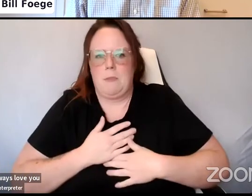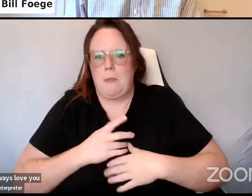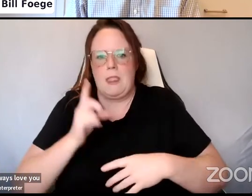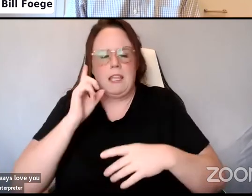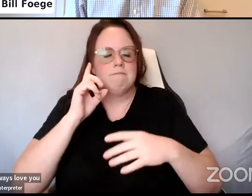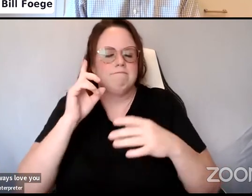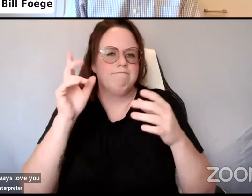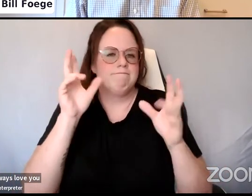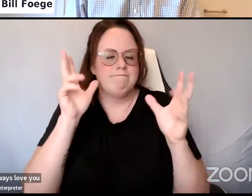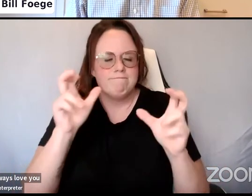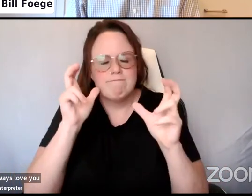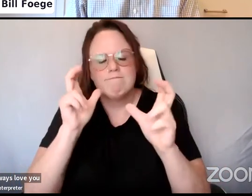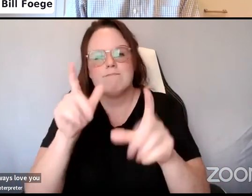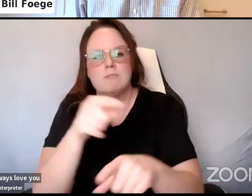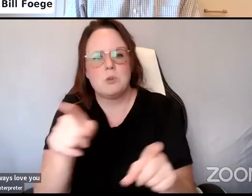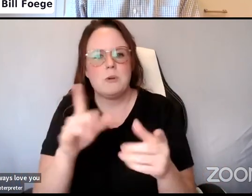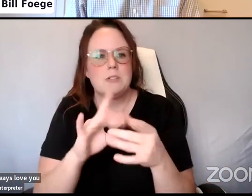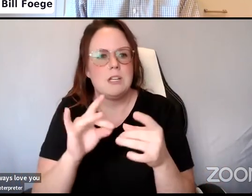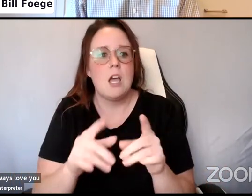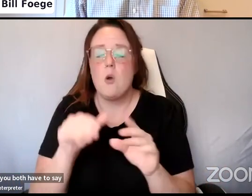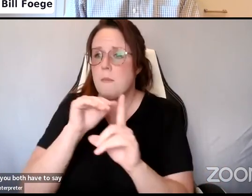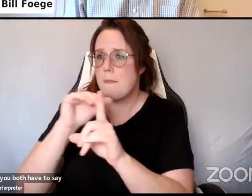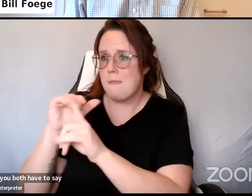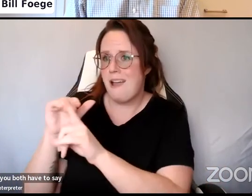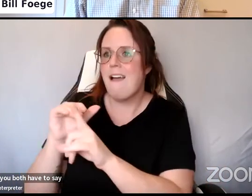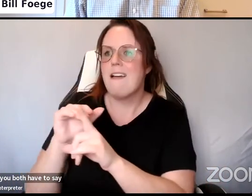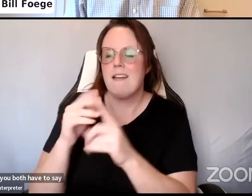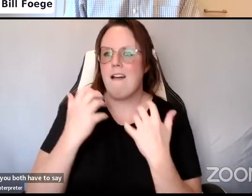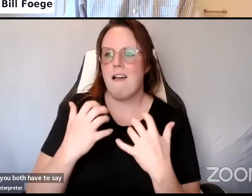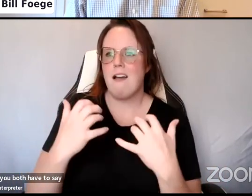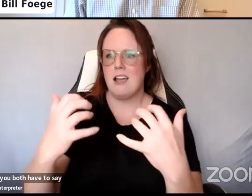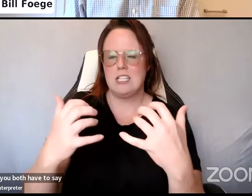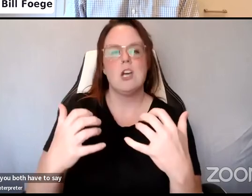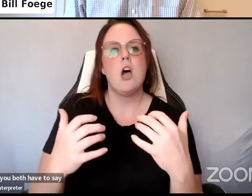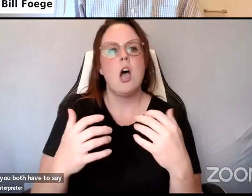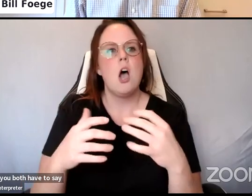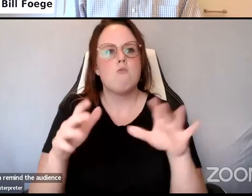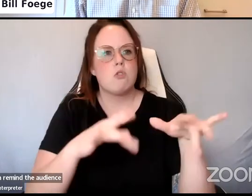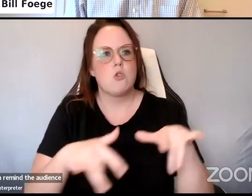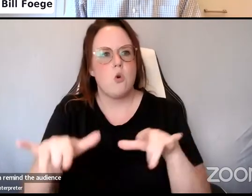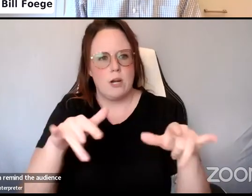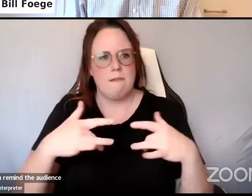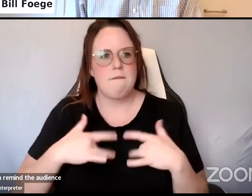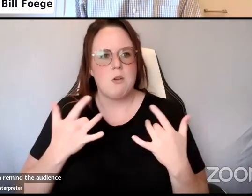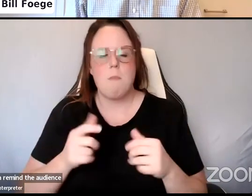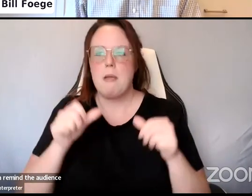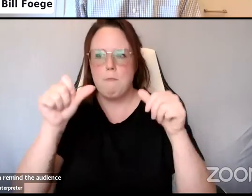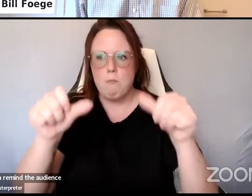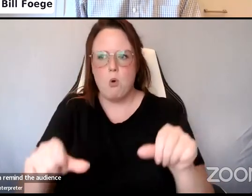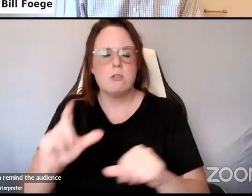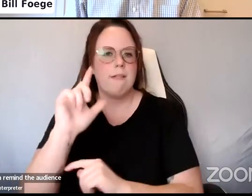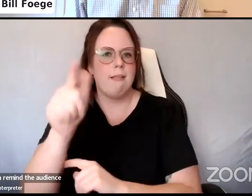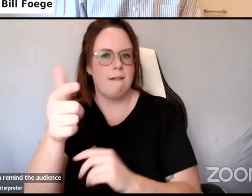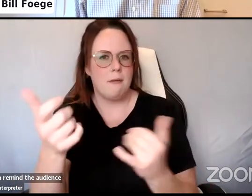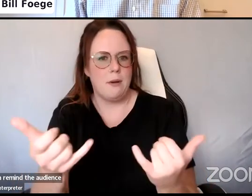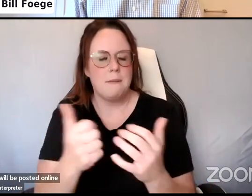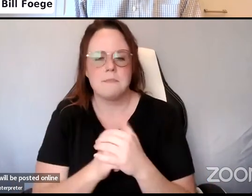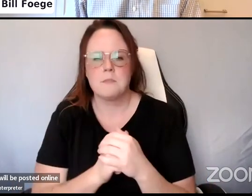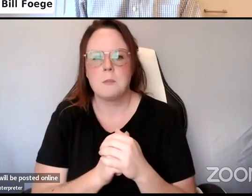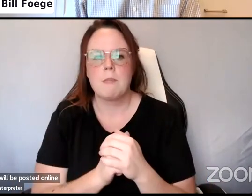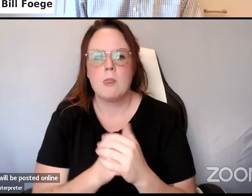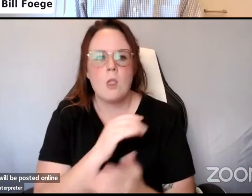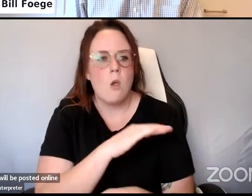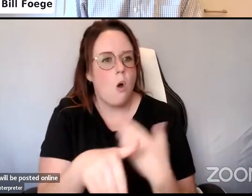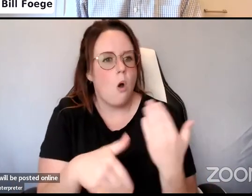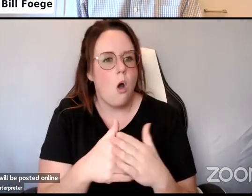issues I just want to remind the audience that a recording of the event will be posted online later today and that